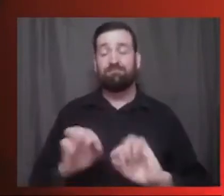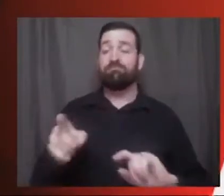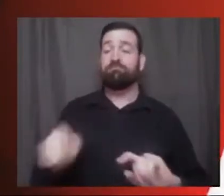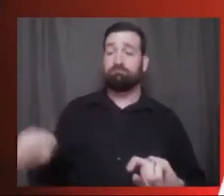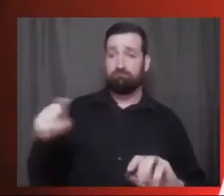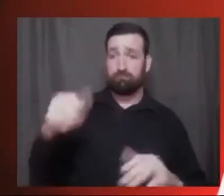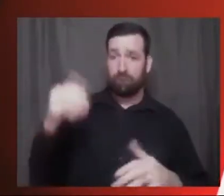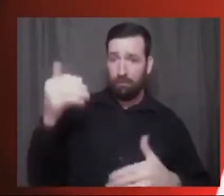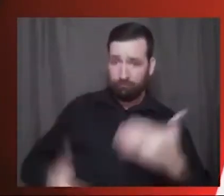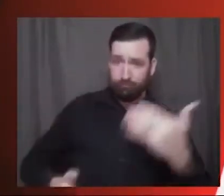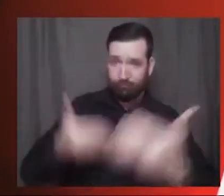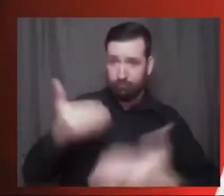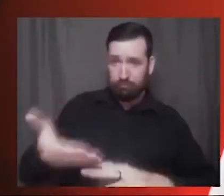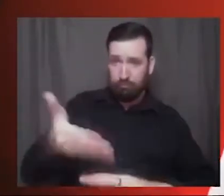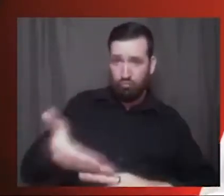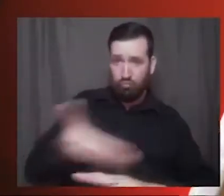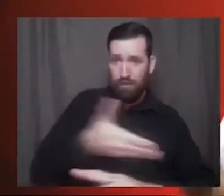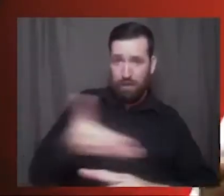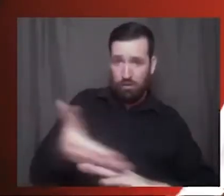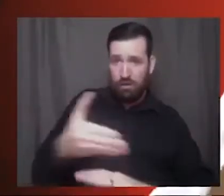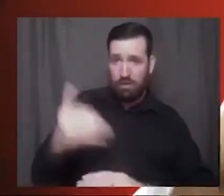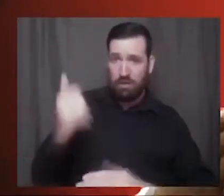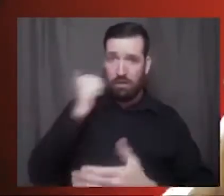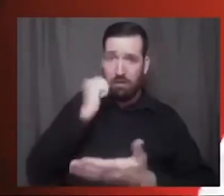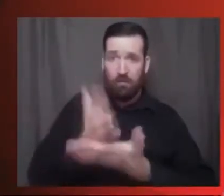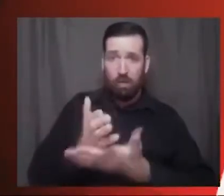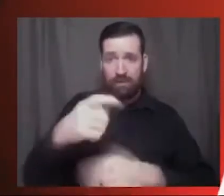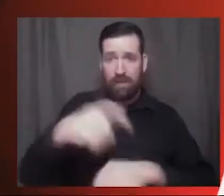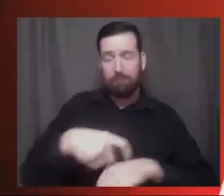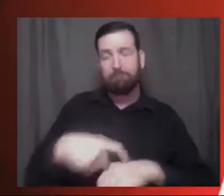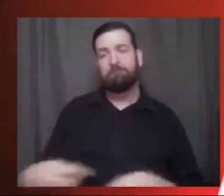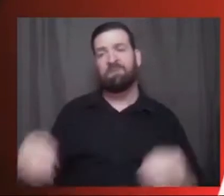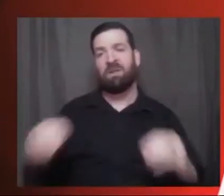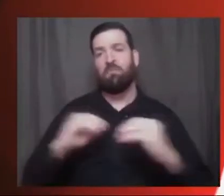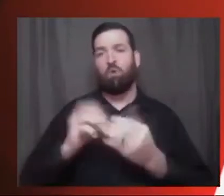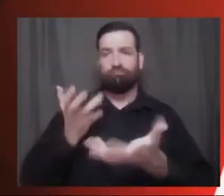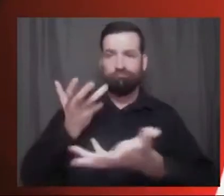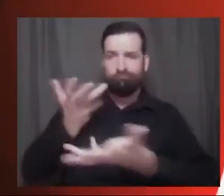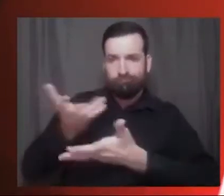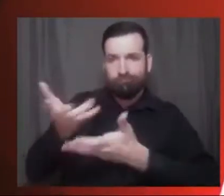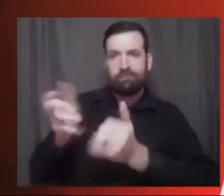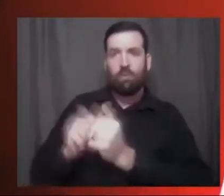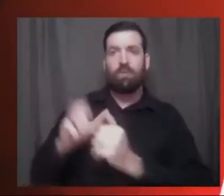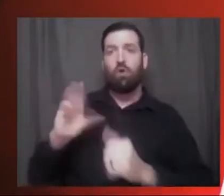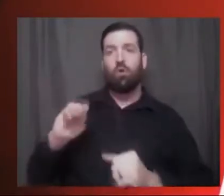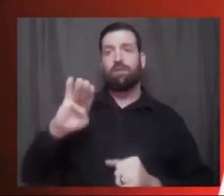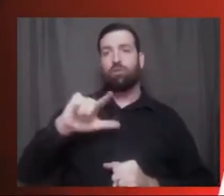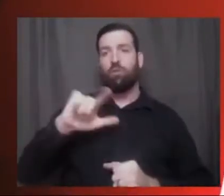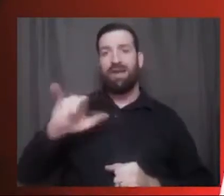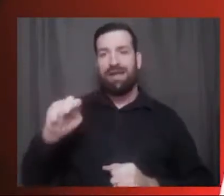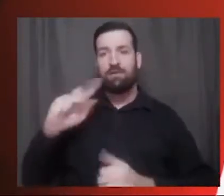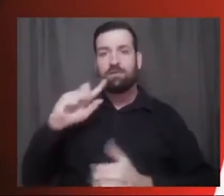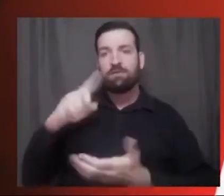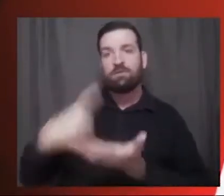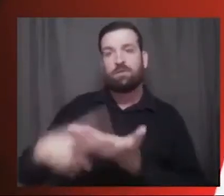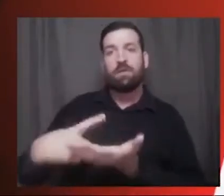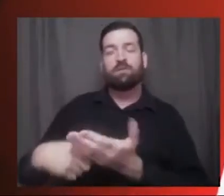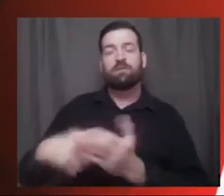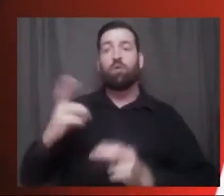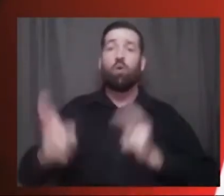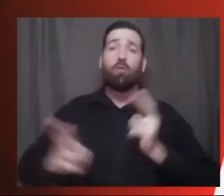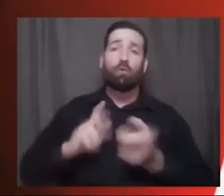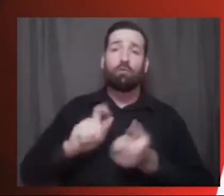perimenopause time, you probably will need more, closer relationship with your OBGYN to discuss the hormonal changes and what kind